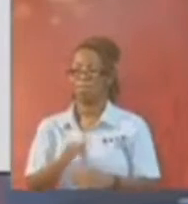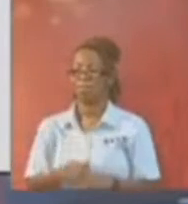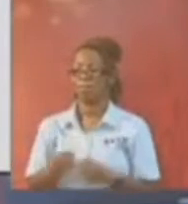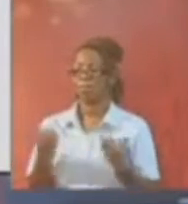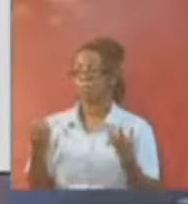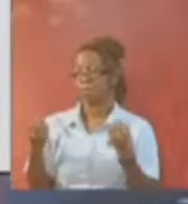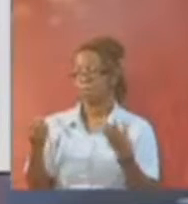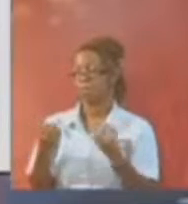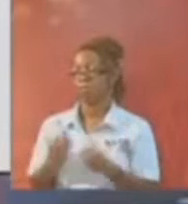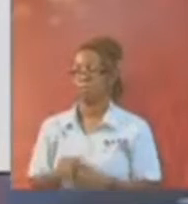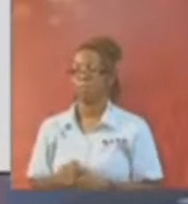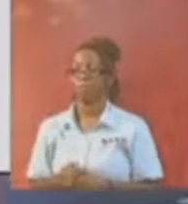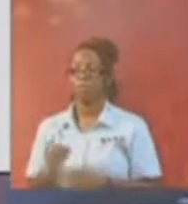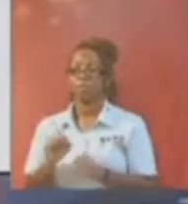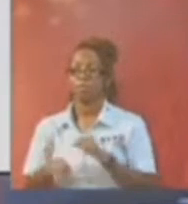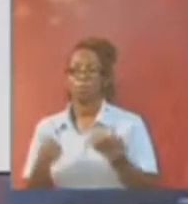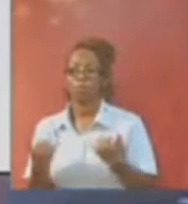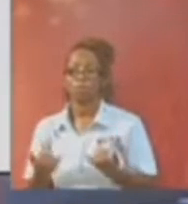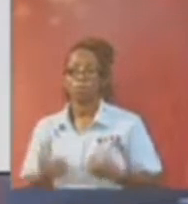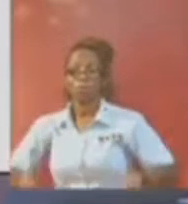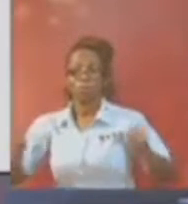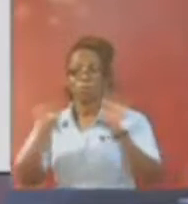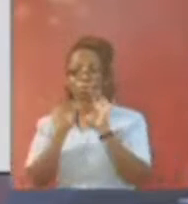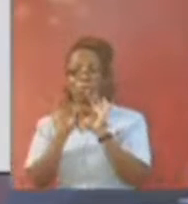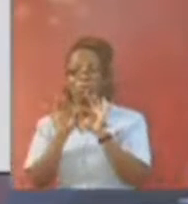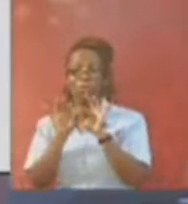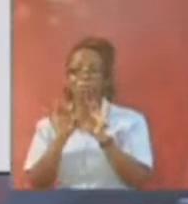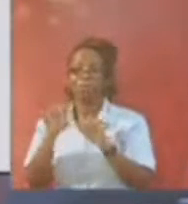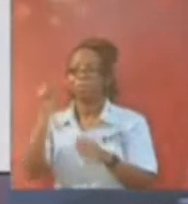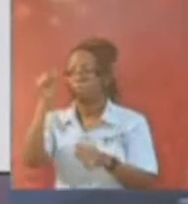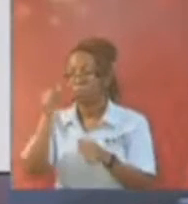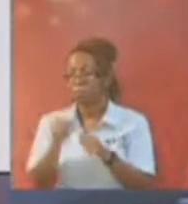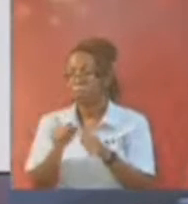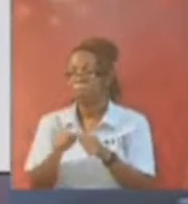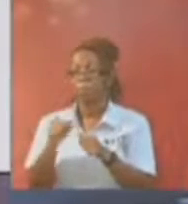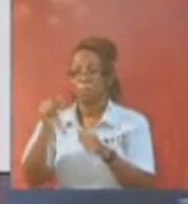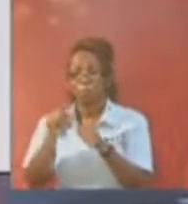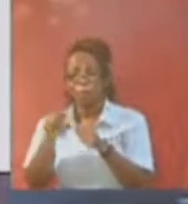few key points as it relates to